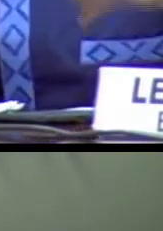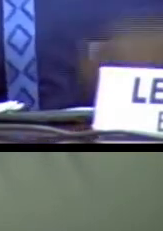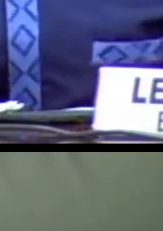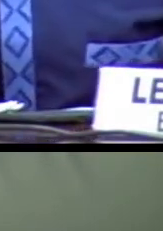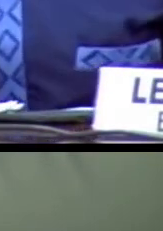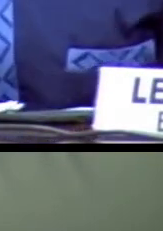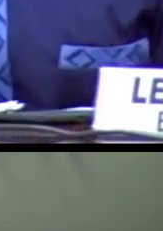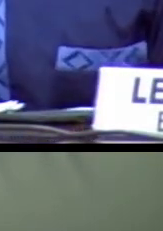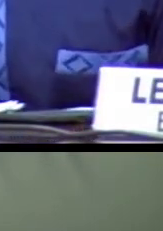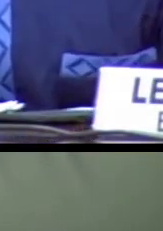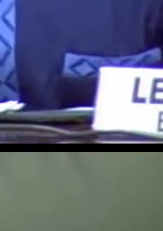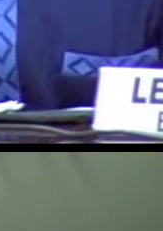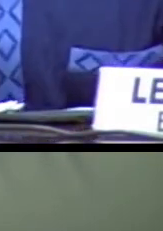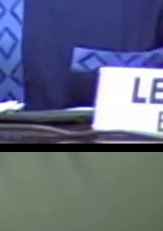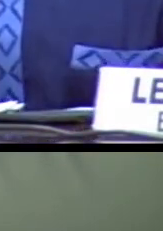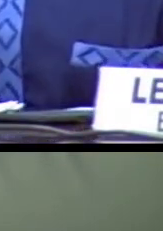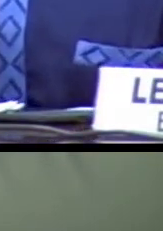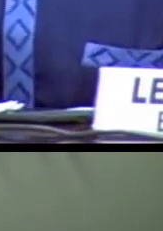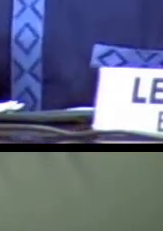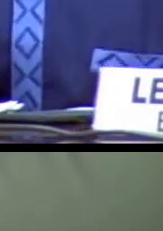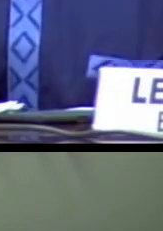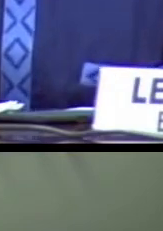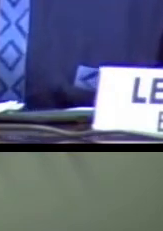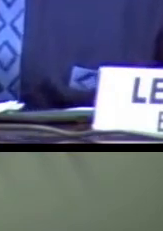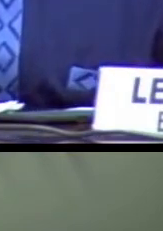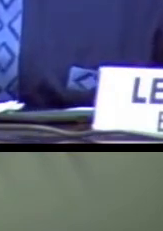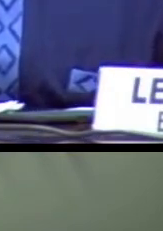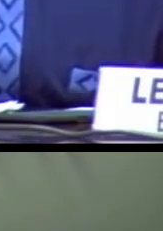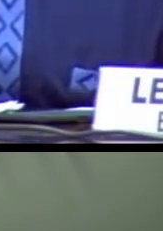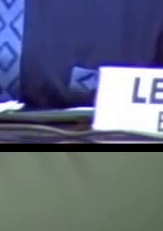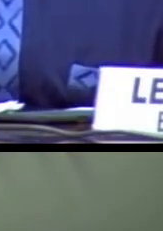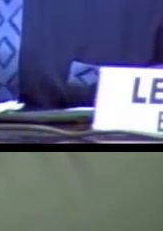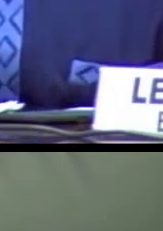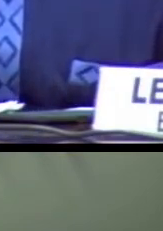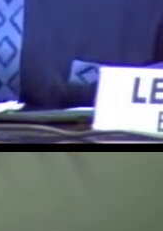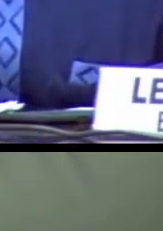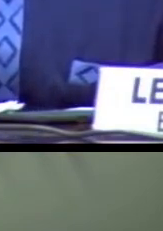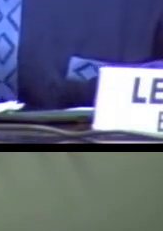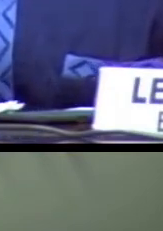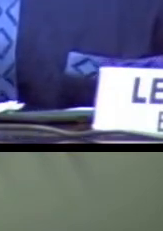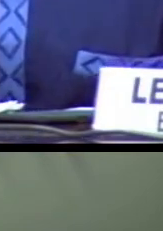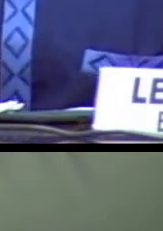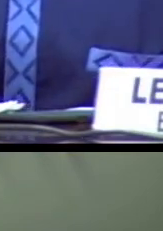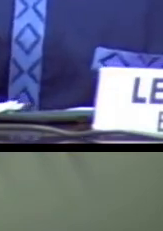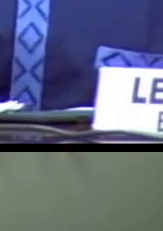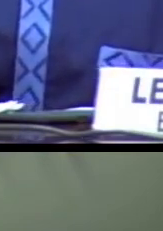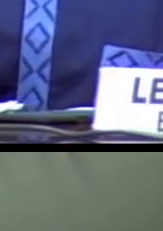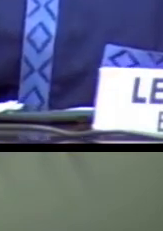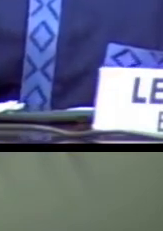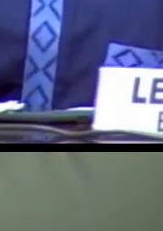but the members of the legal team would follow and let us know. Let's